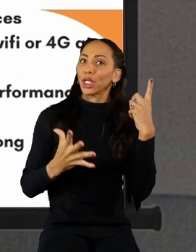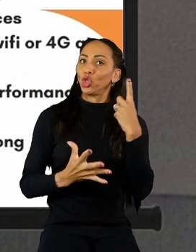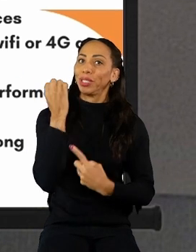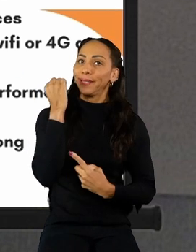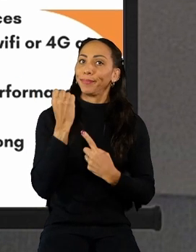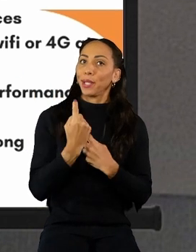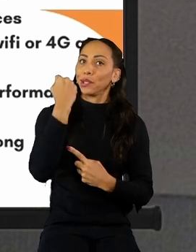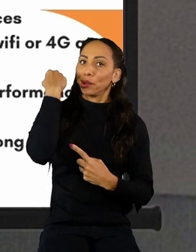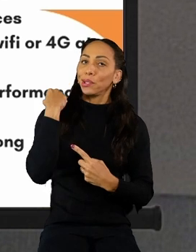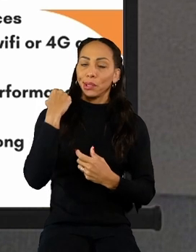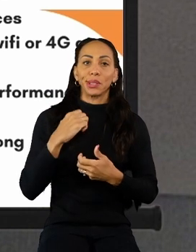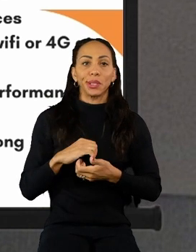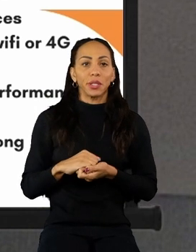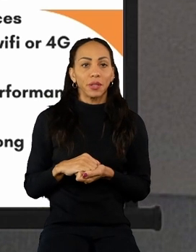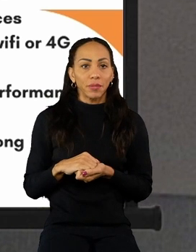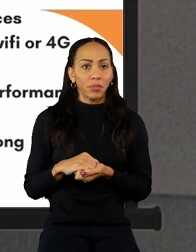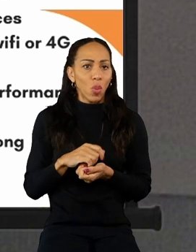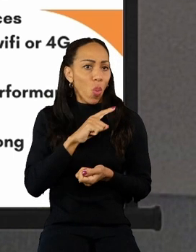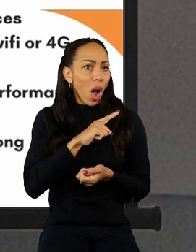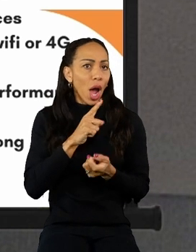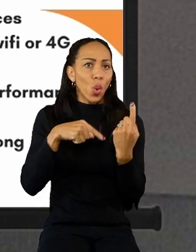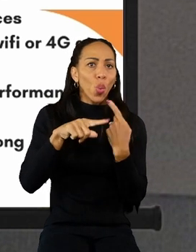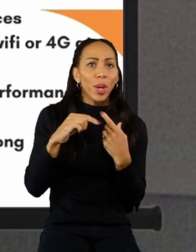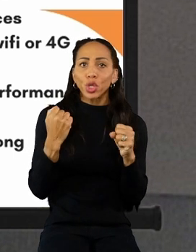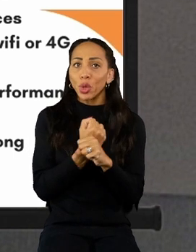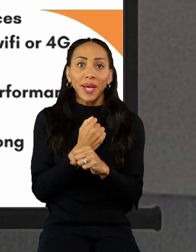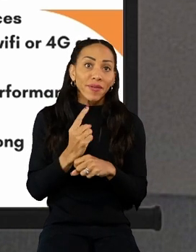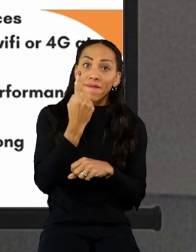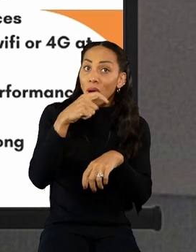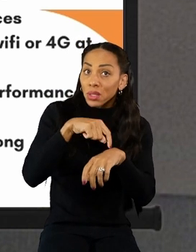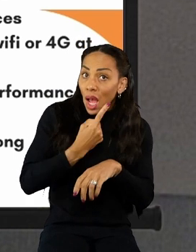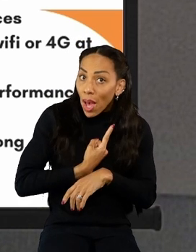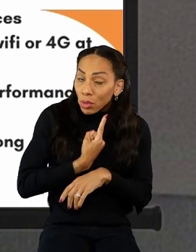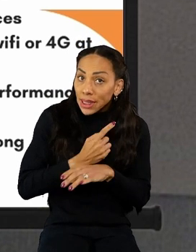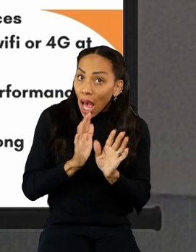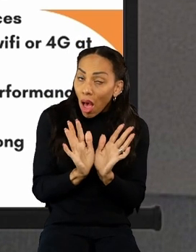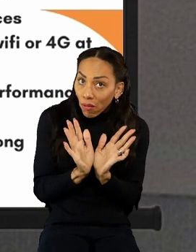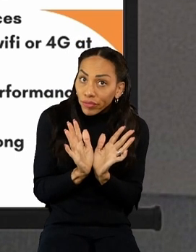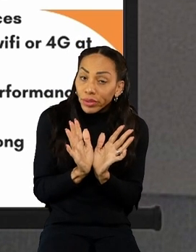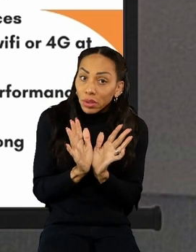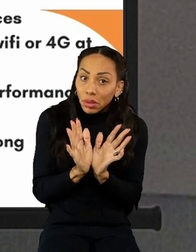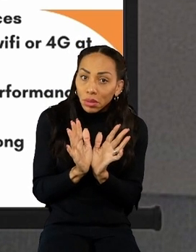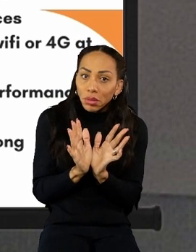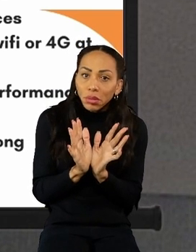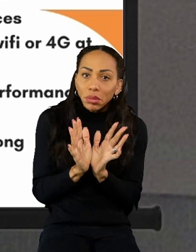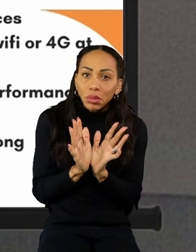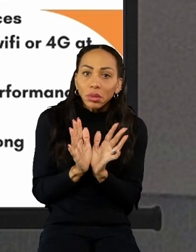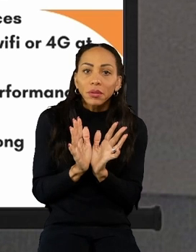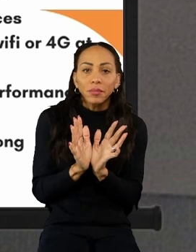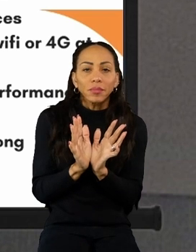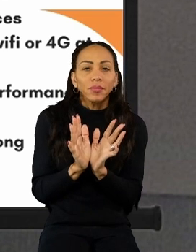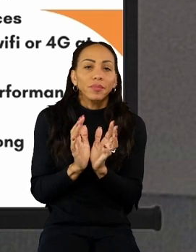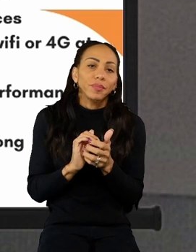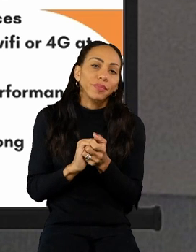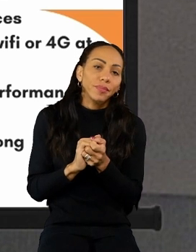felt quite out there and quite an achievement, and especially considering we were doing it for the first time